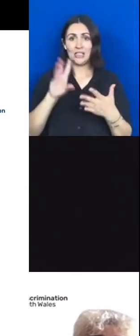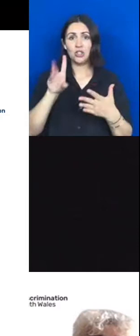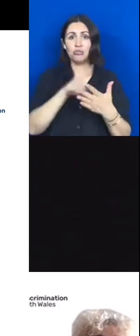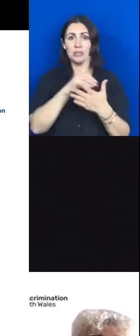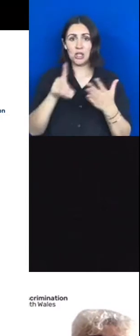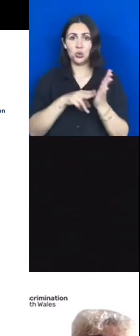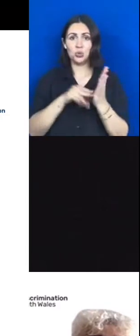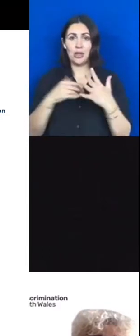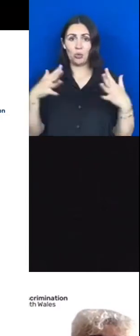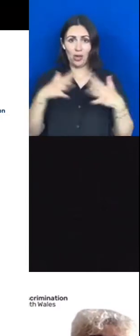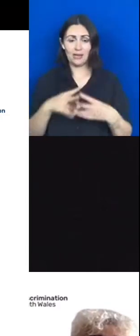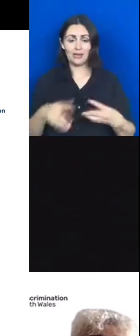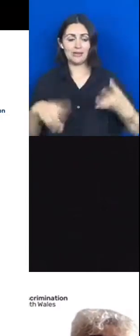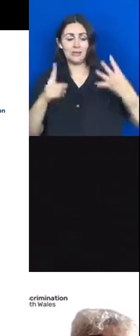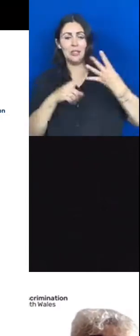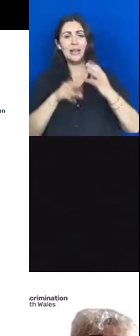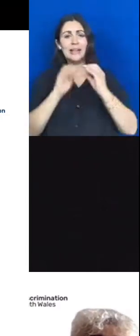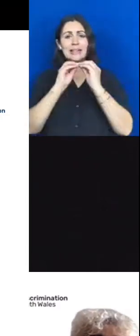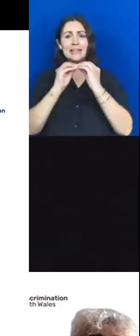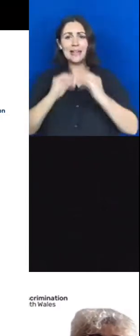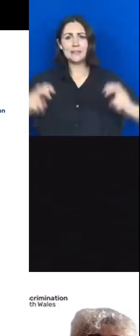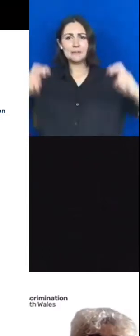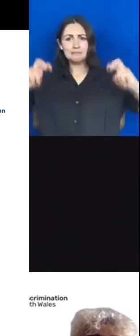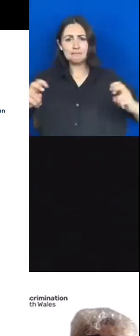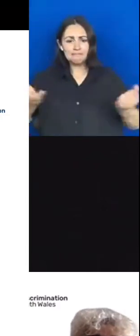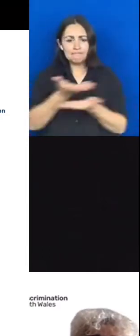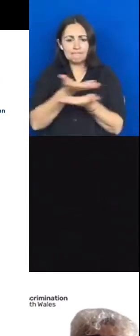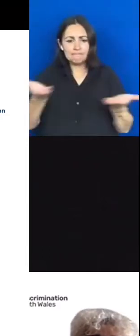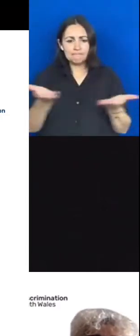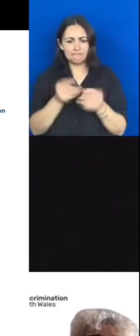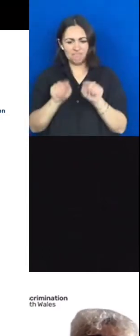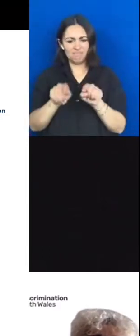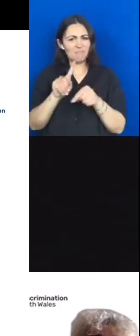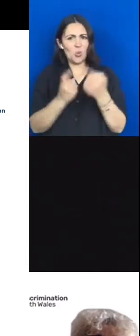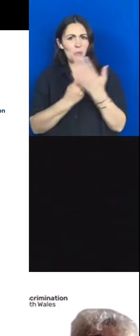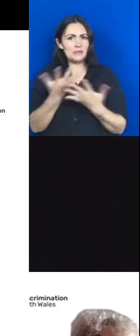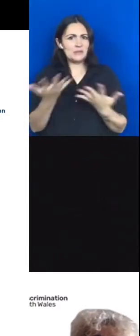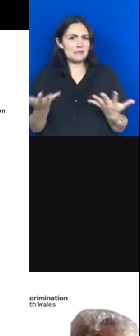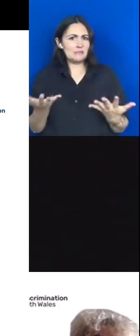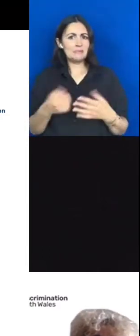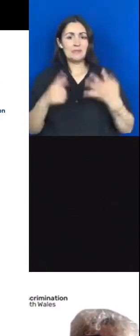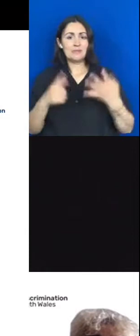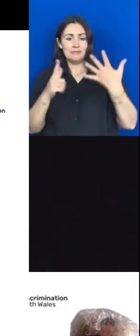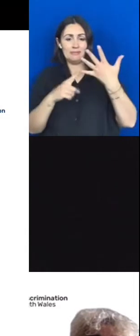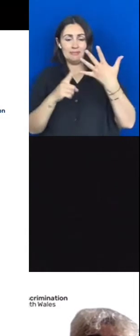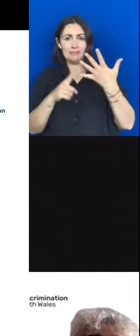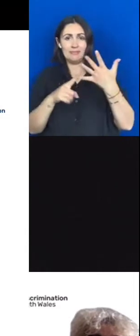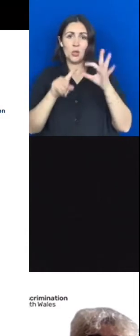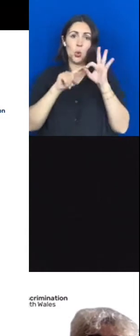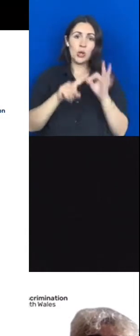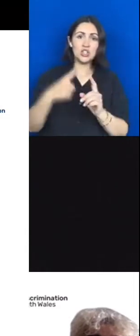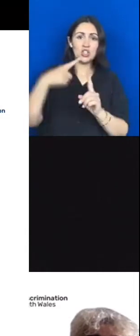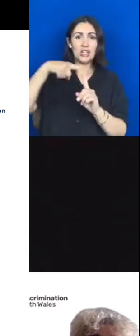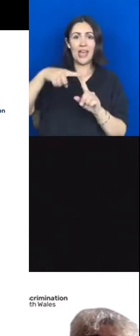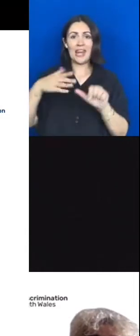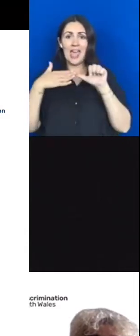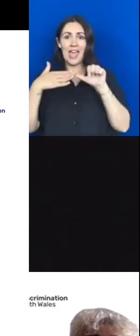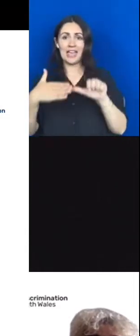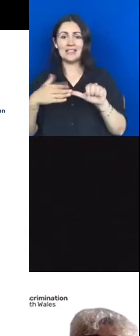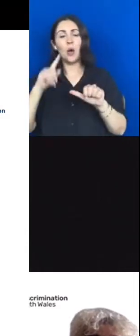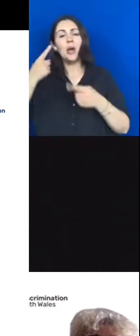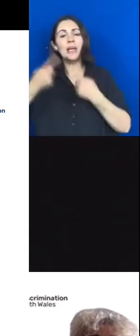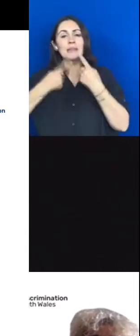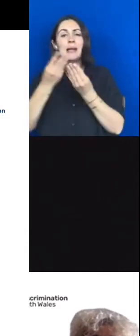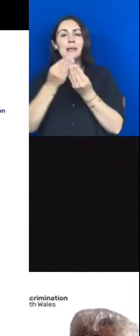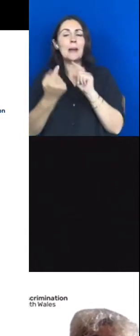we'll have some frequently asked questions and answers, and that will include some case studies of disability discrimination